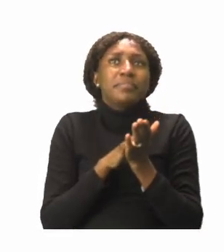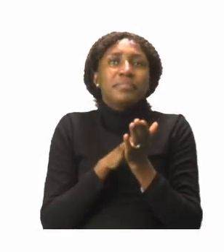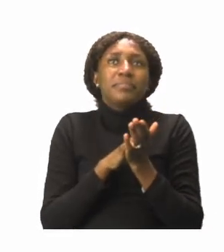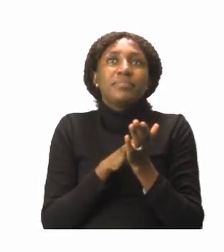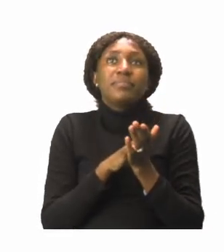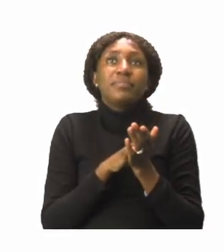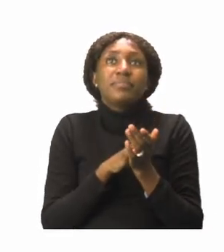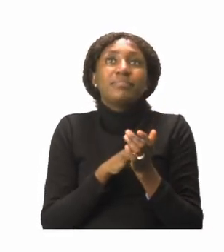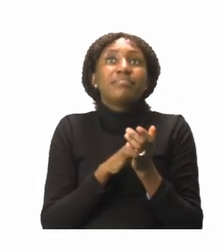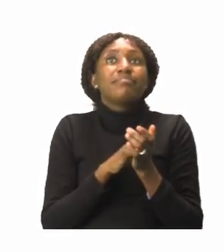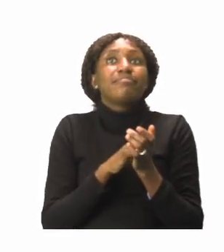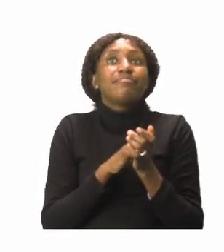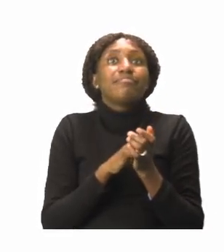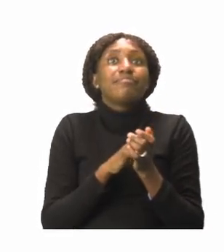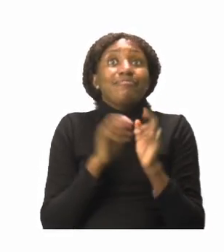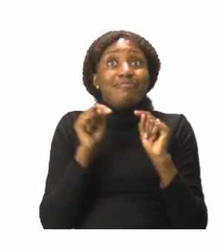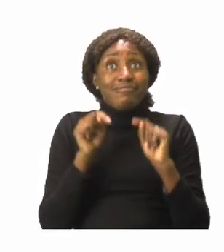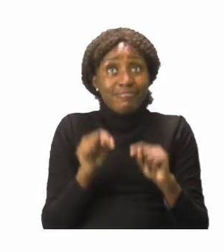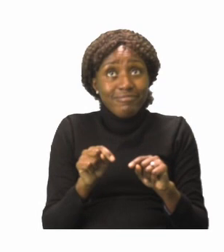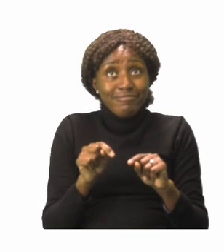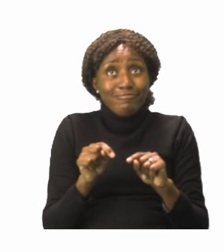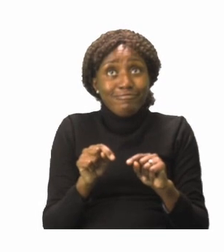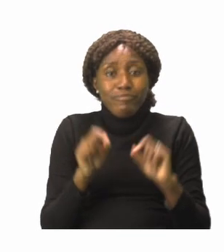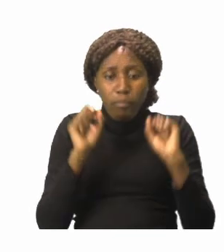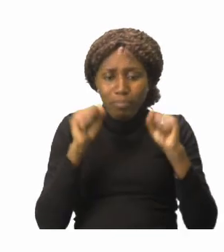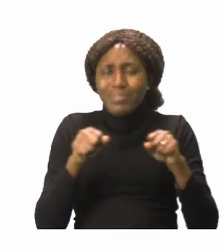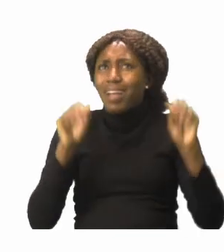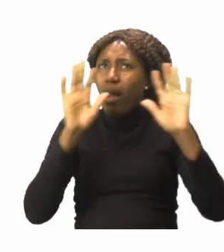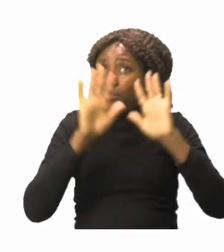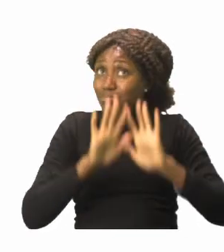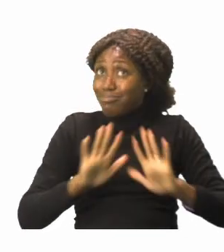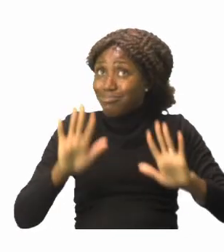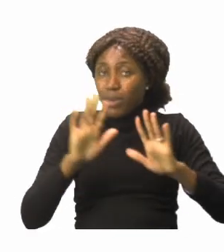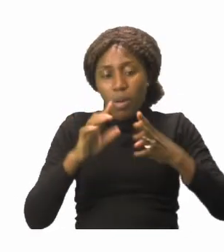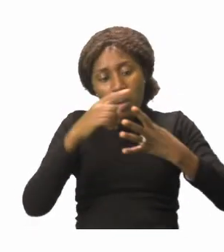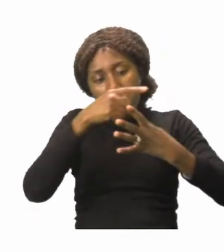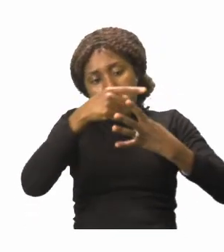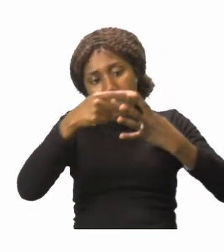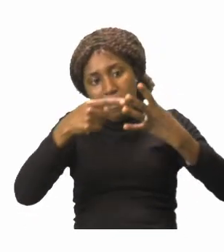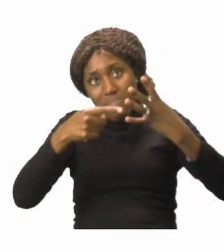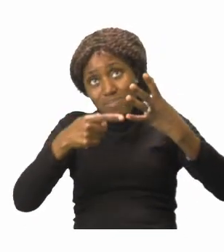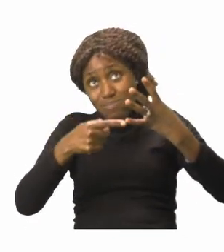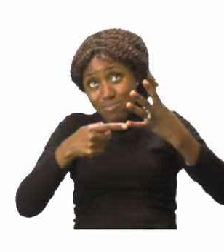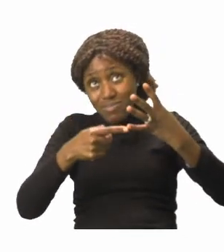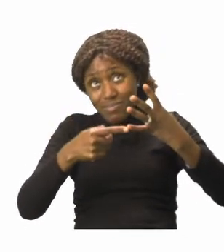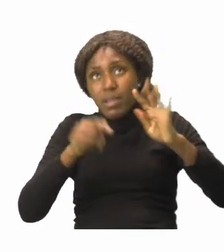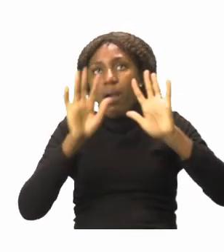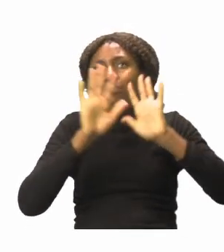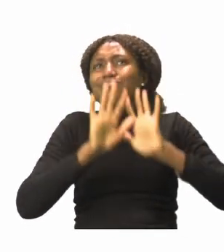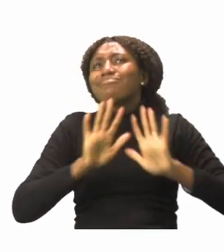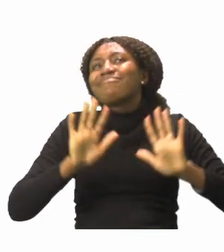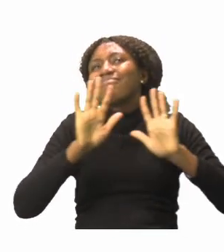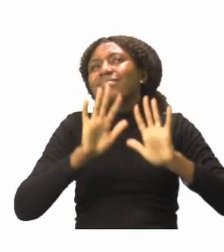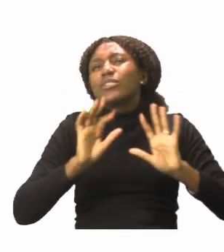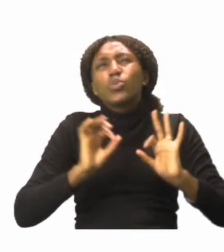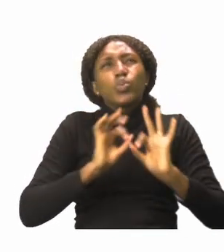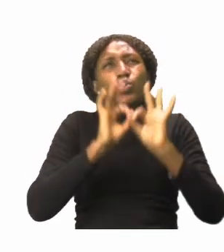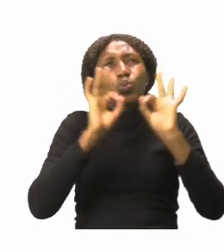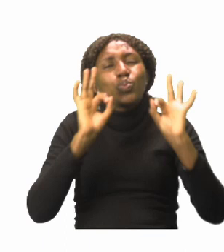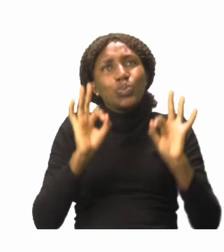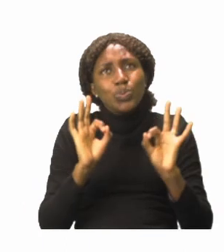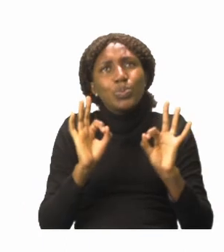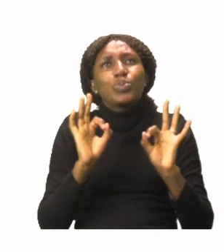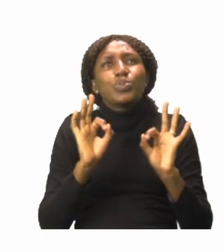be our special job to color in all of those transport items. Now you can see that